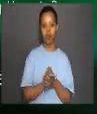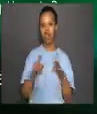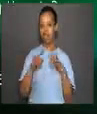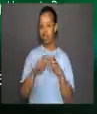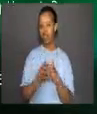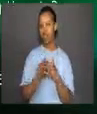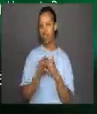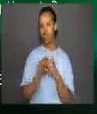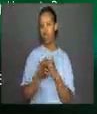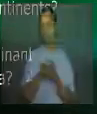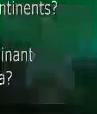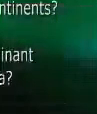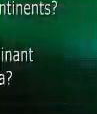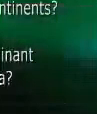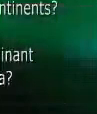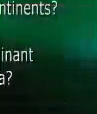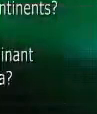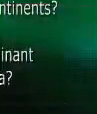Begin.